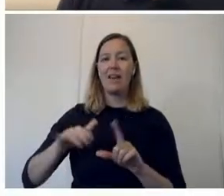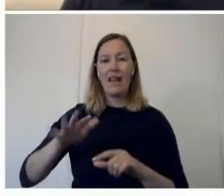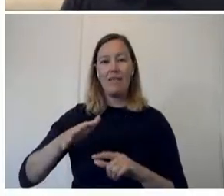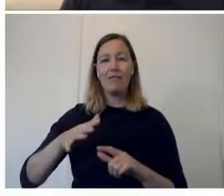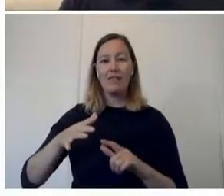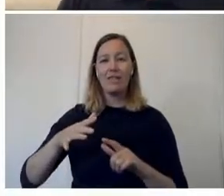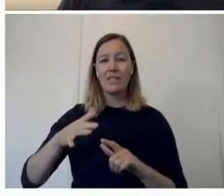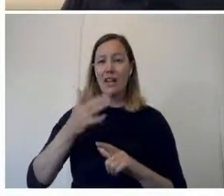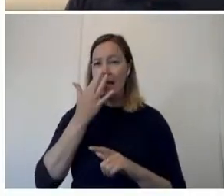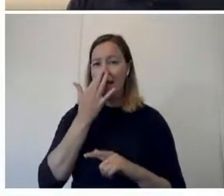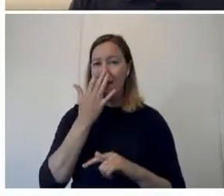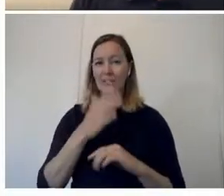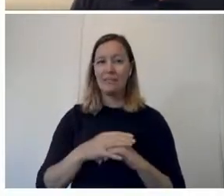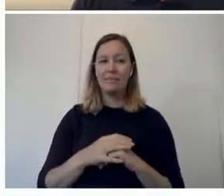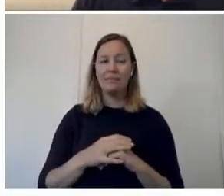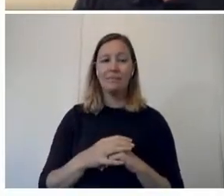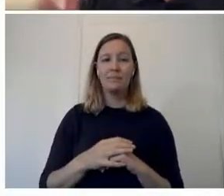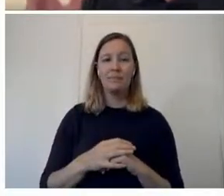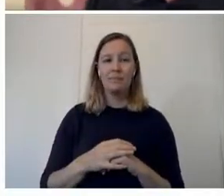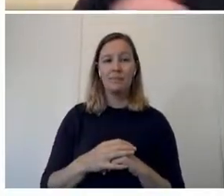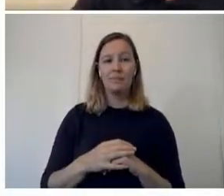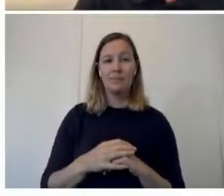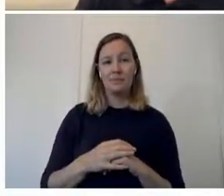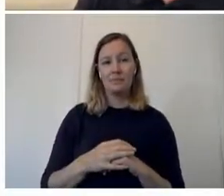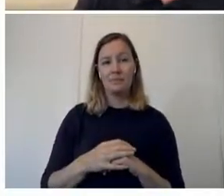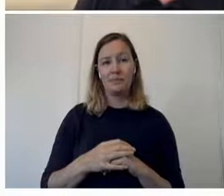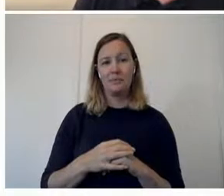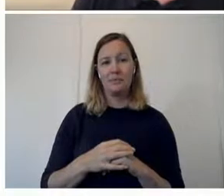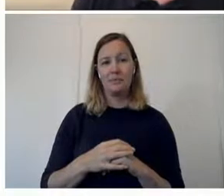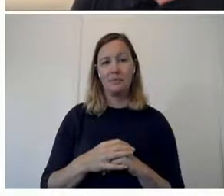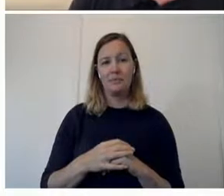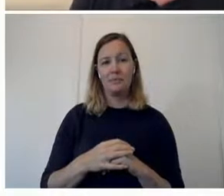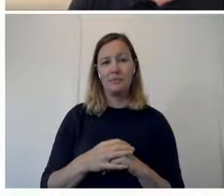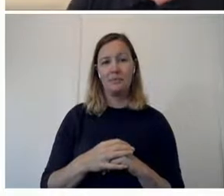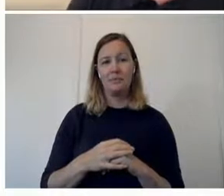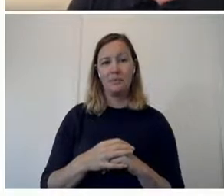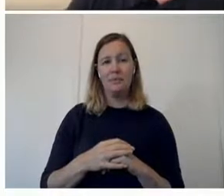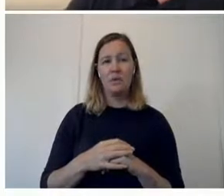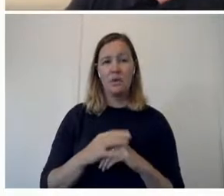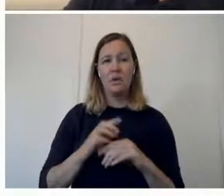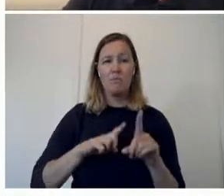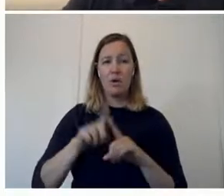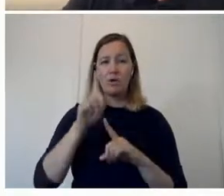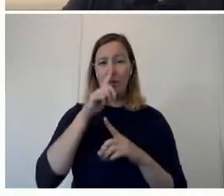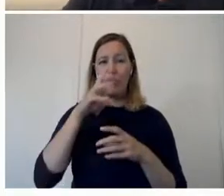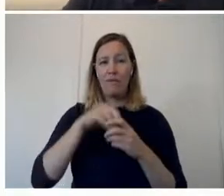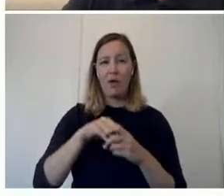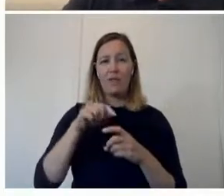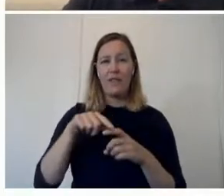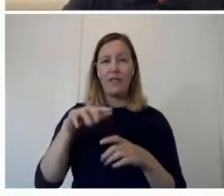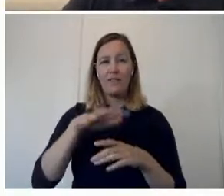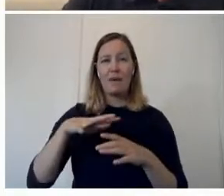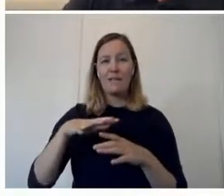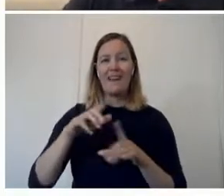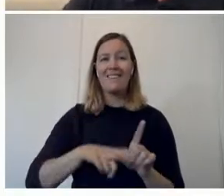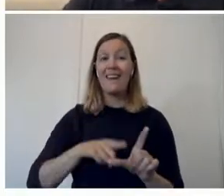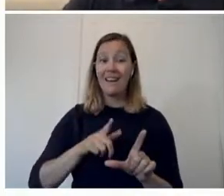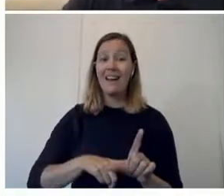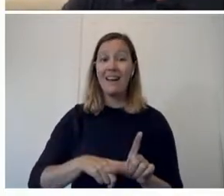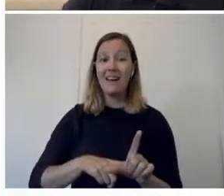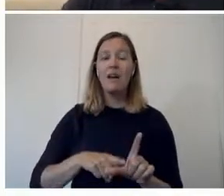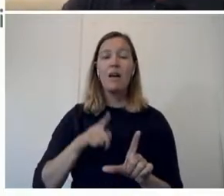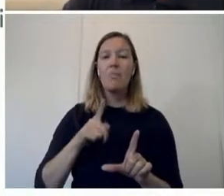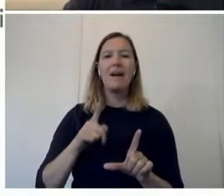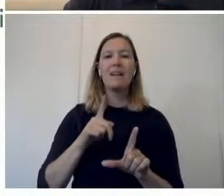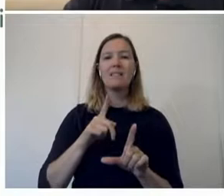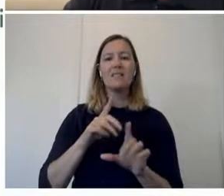is it? Well, it tracks younger, very much definitely. But it's not just about